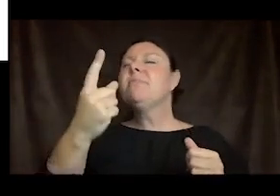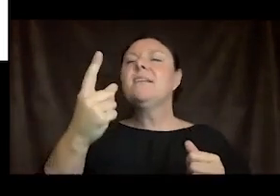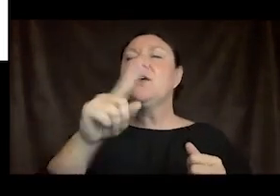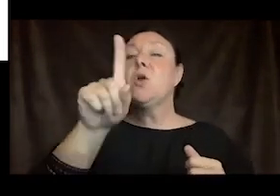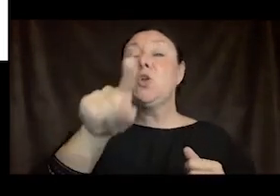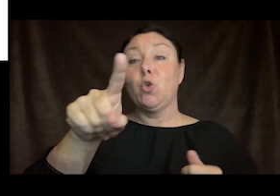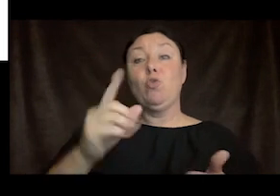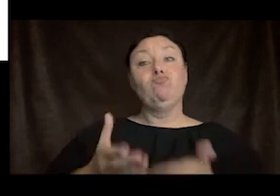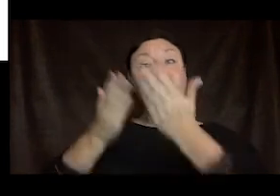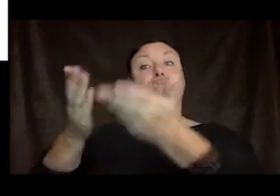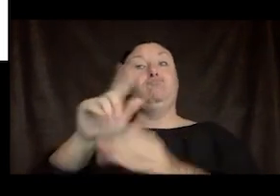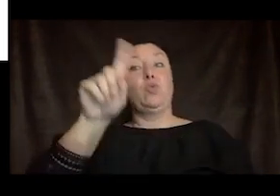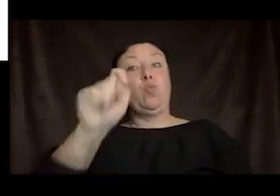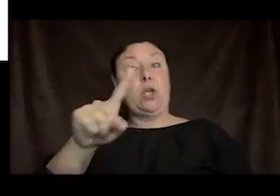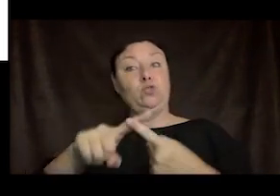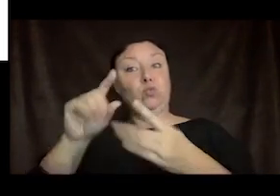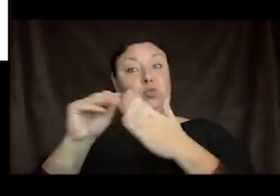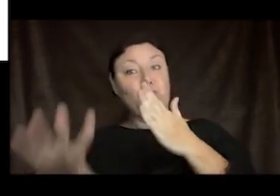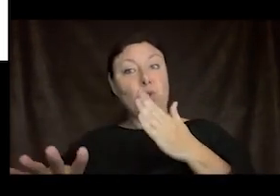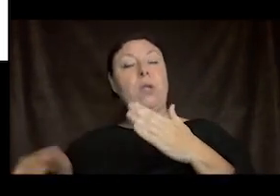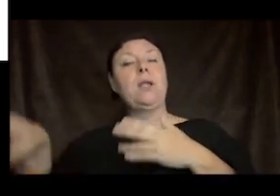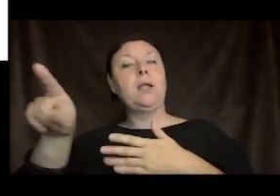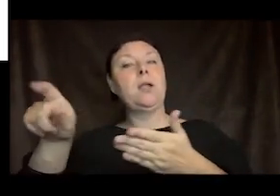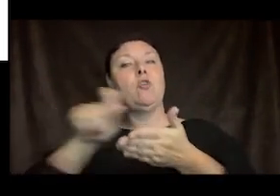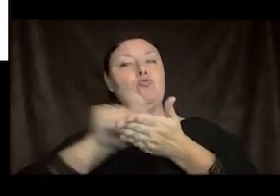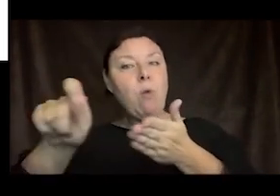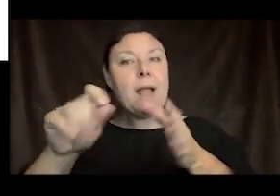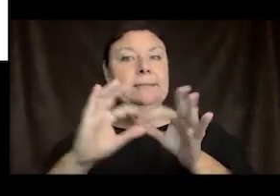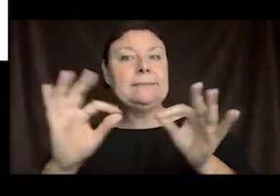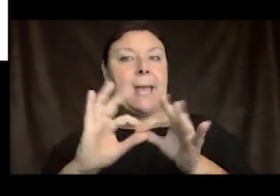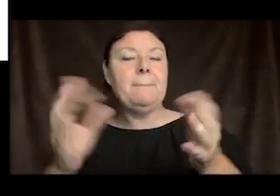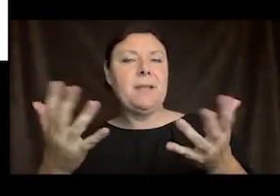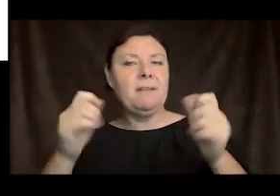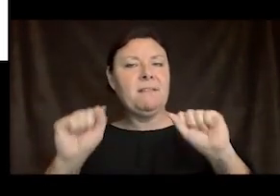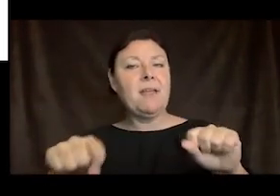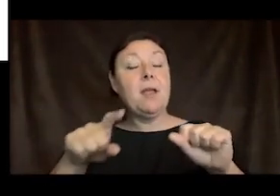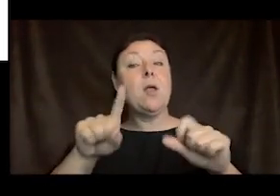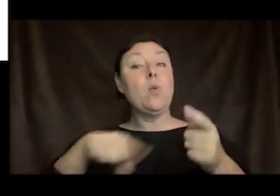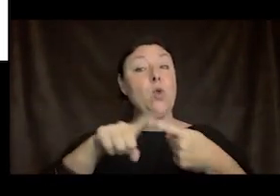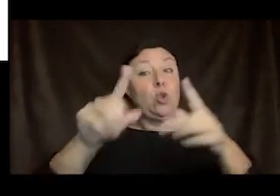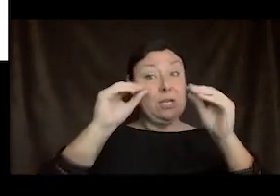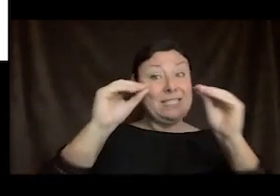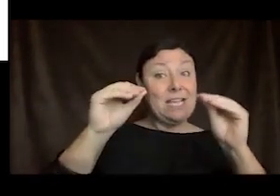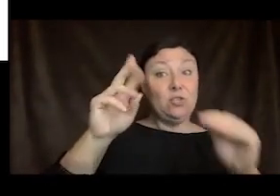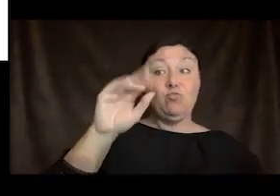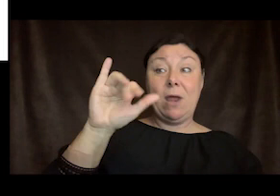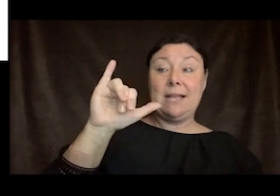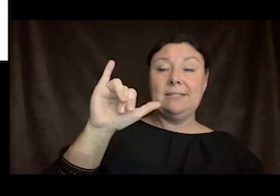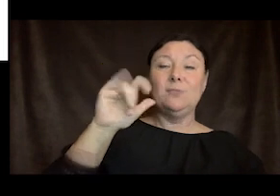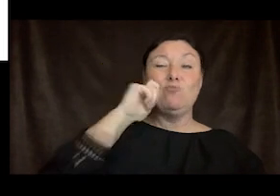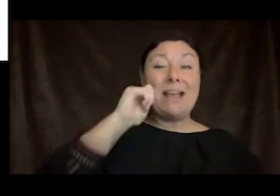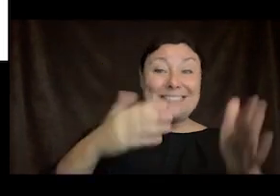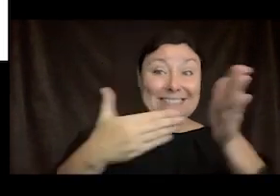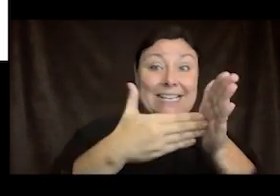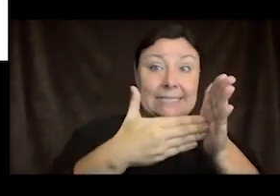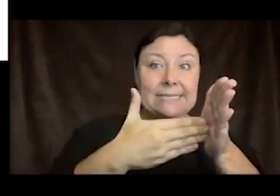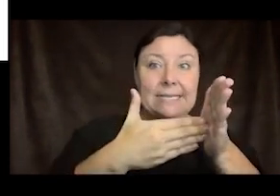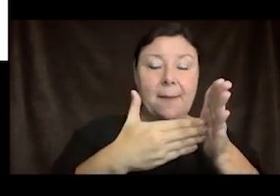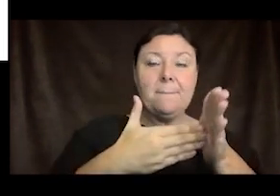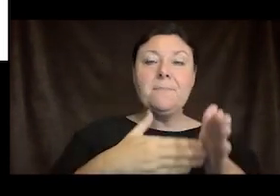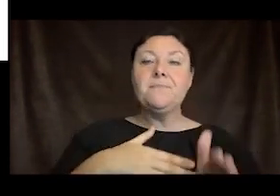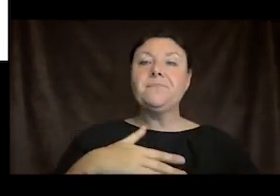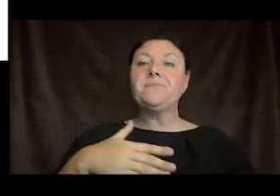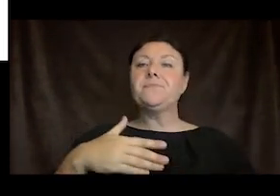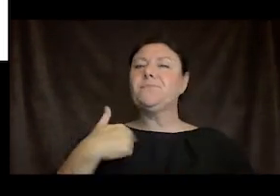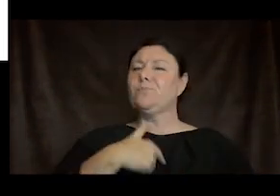answer. Whenever we're looking at teaching about racism and looking at the ways that racialized experiences are enacting,